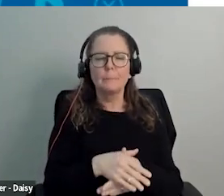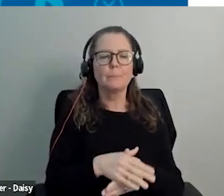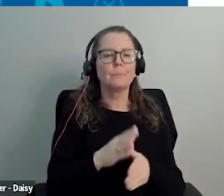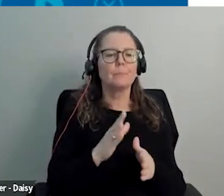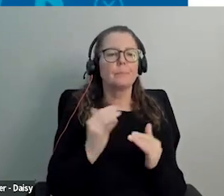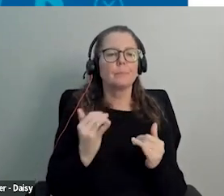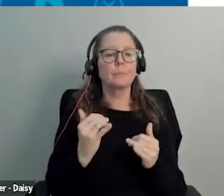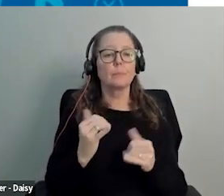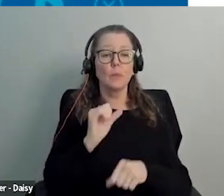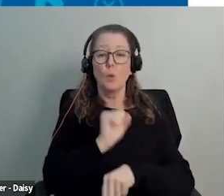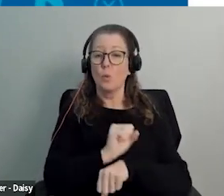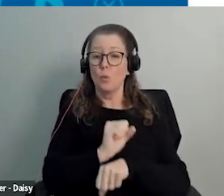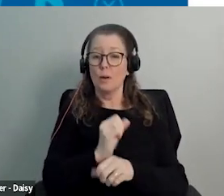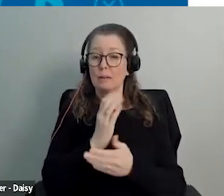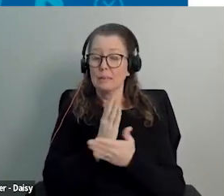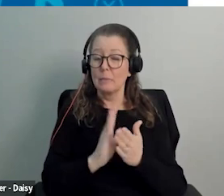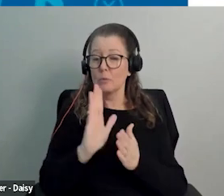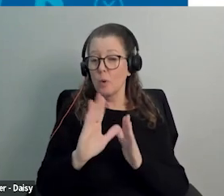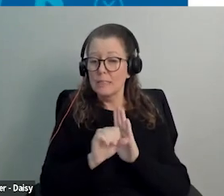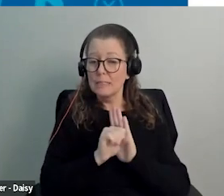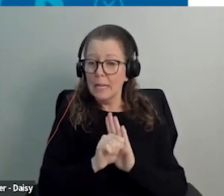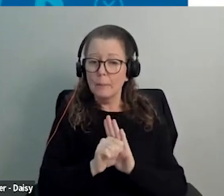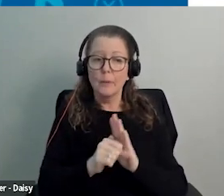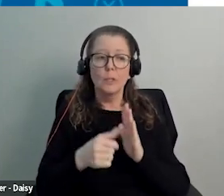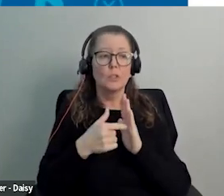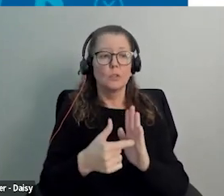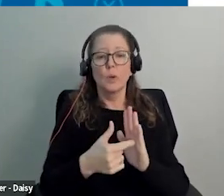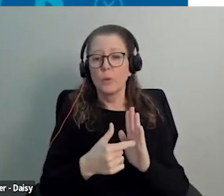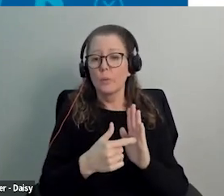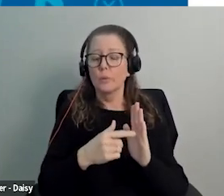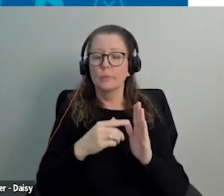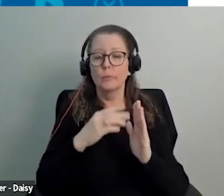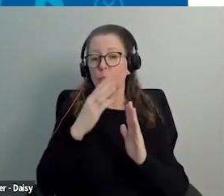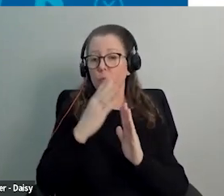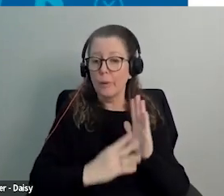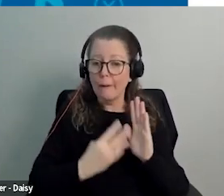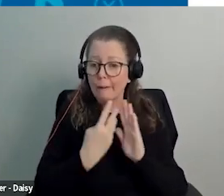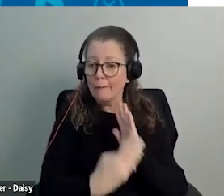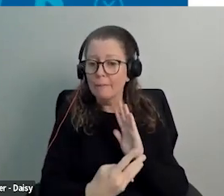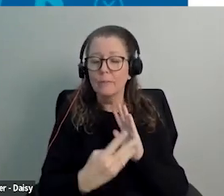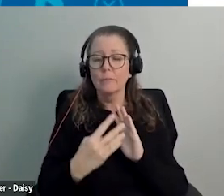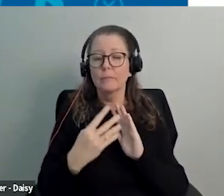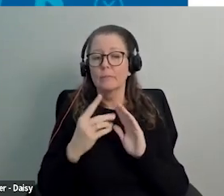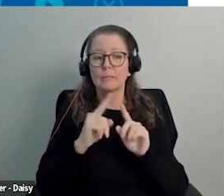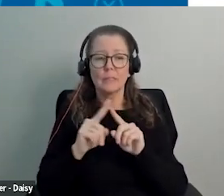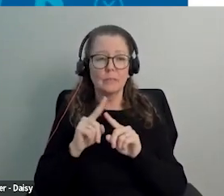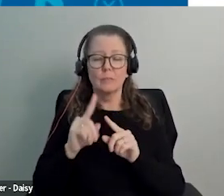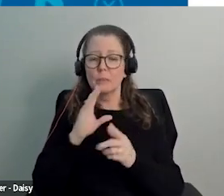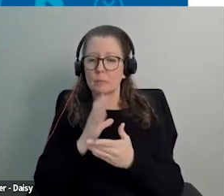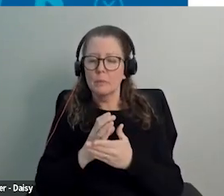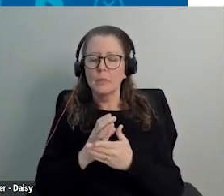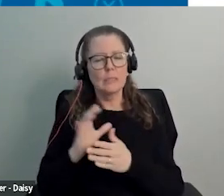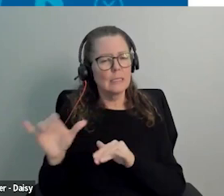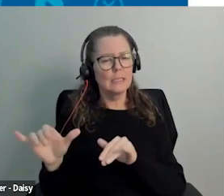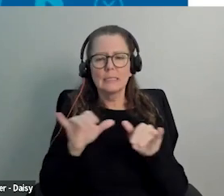If you have work samples that illustrate graphs, charts, follow the same steps as shared for alt text,